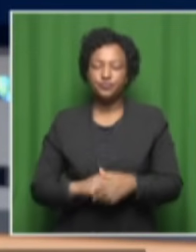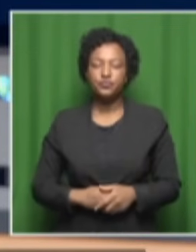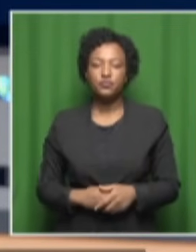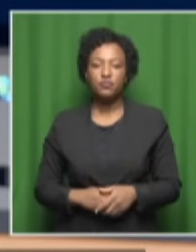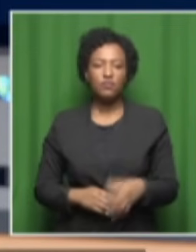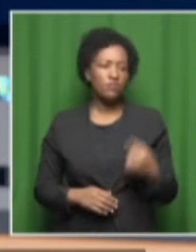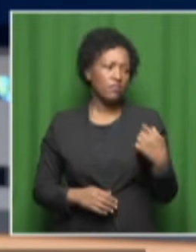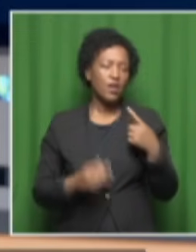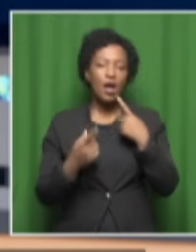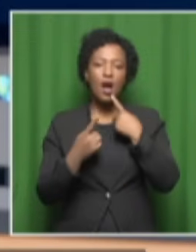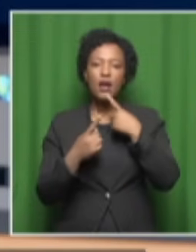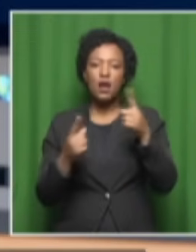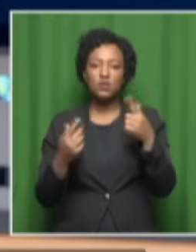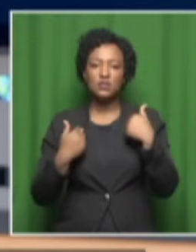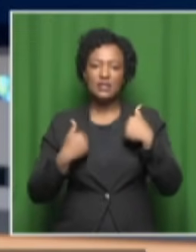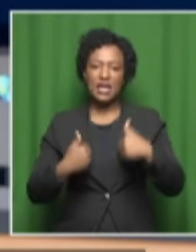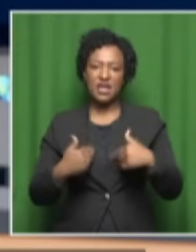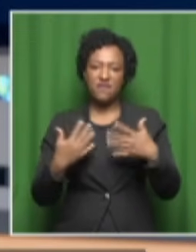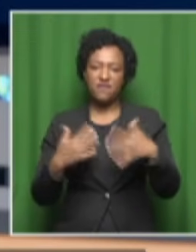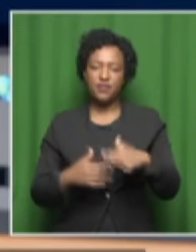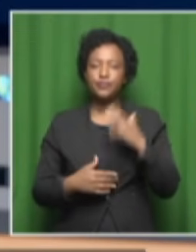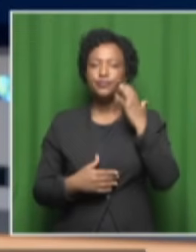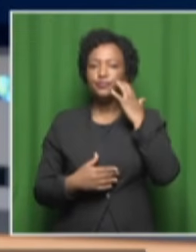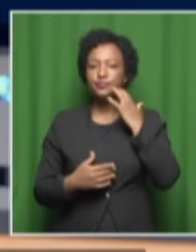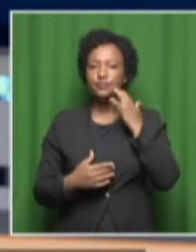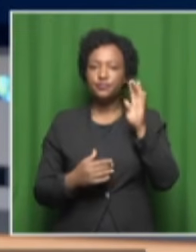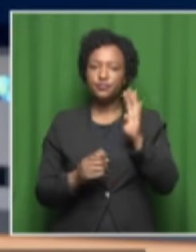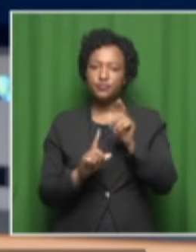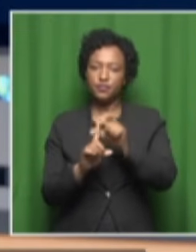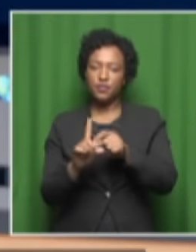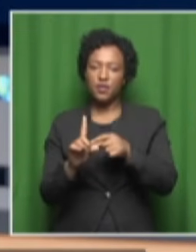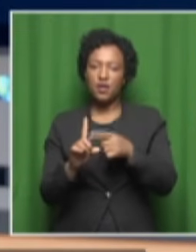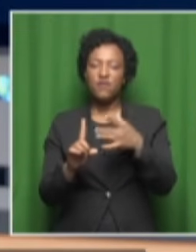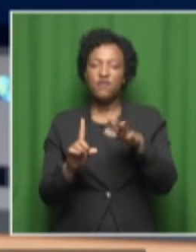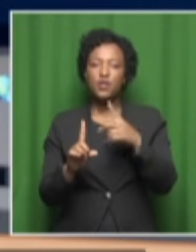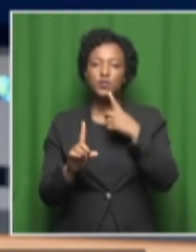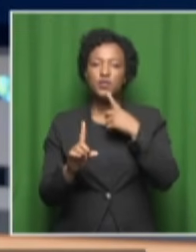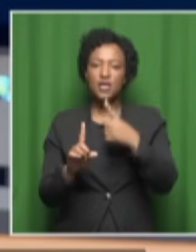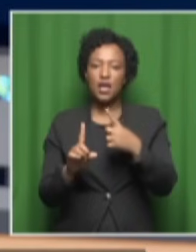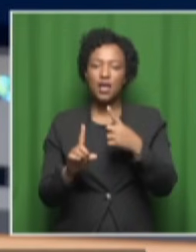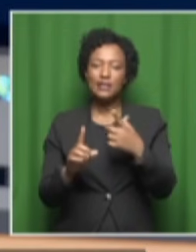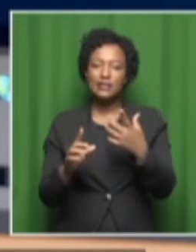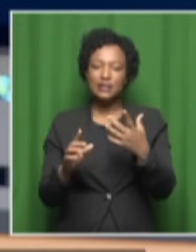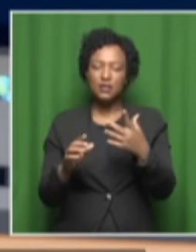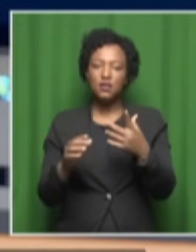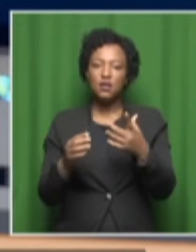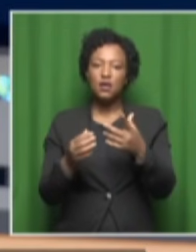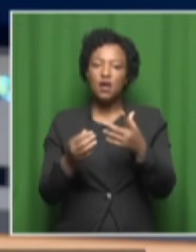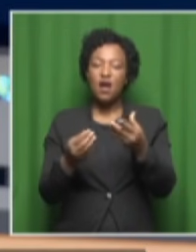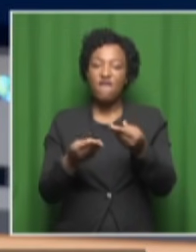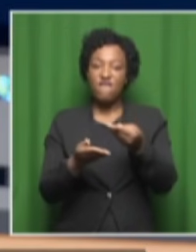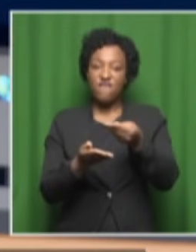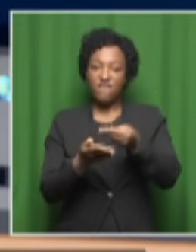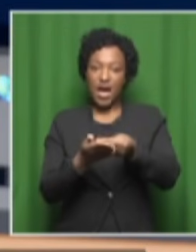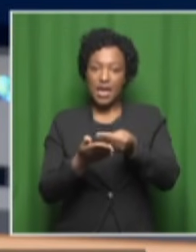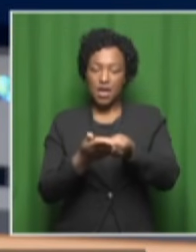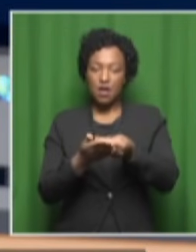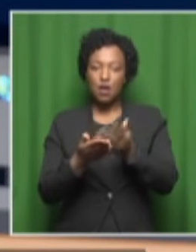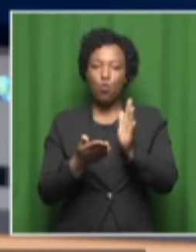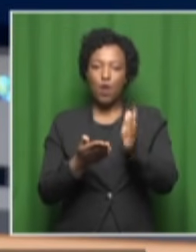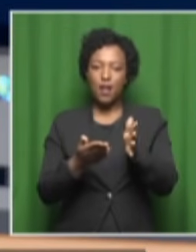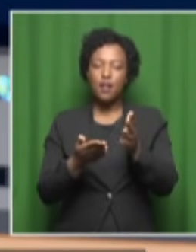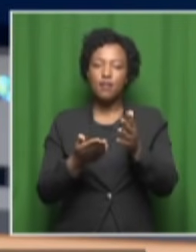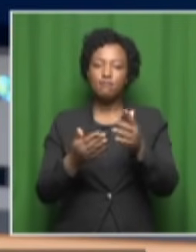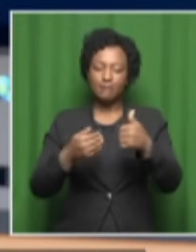on Sunday, the Higher Education Minister Blade Nzimande revealed that the funding model is divided into two phases.